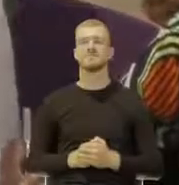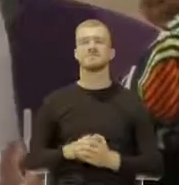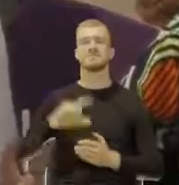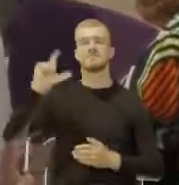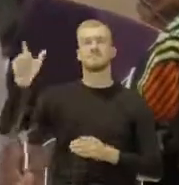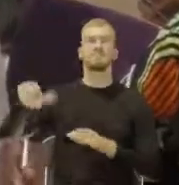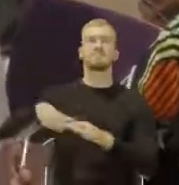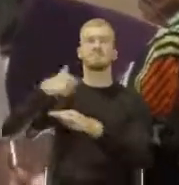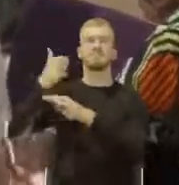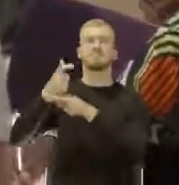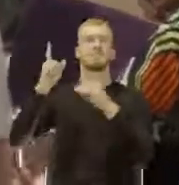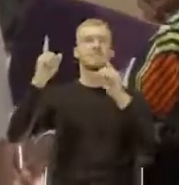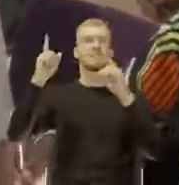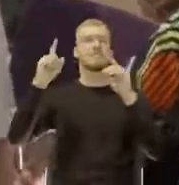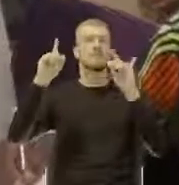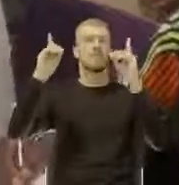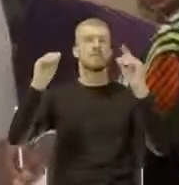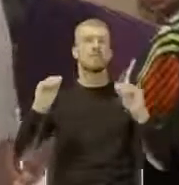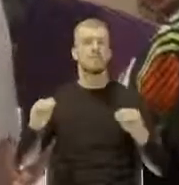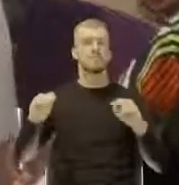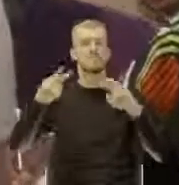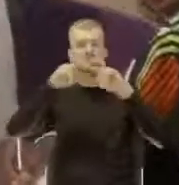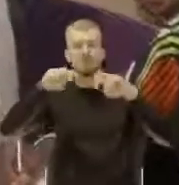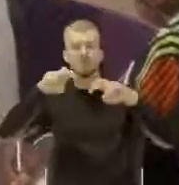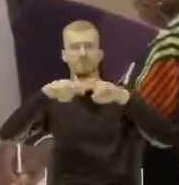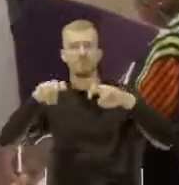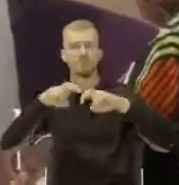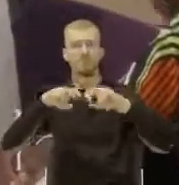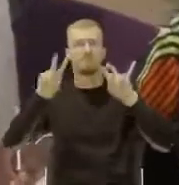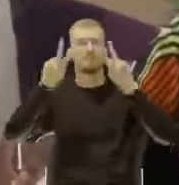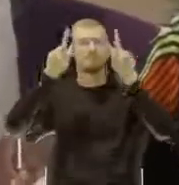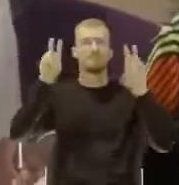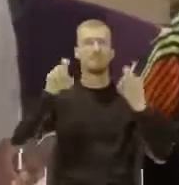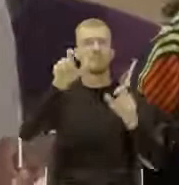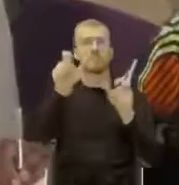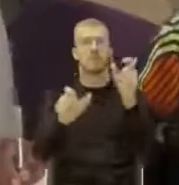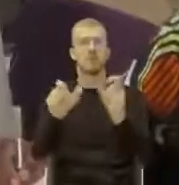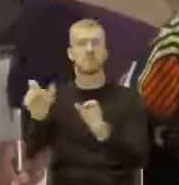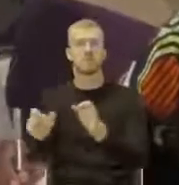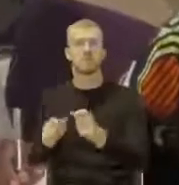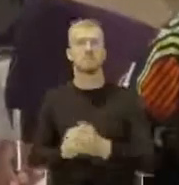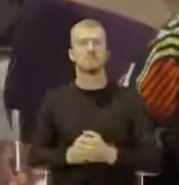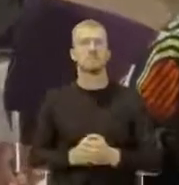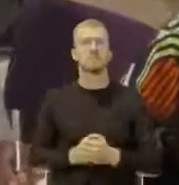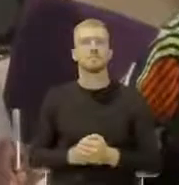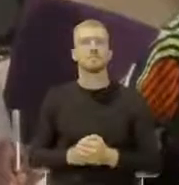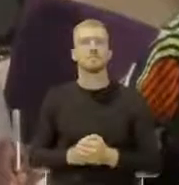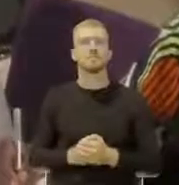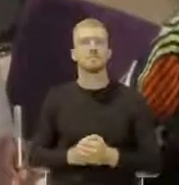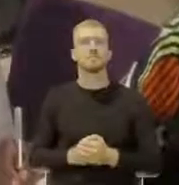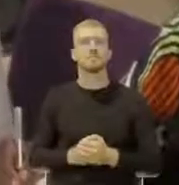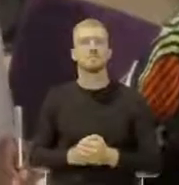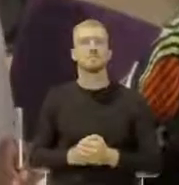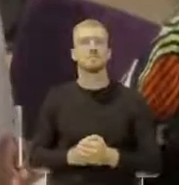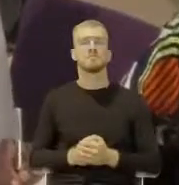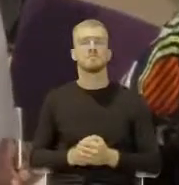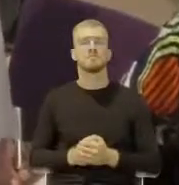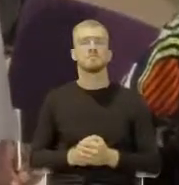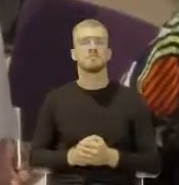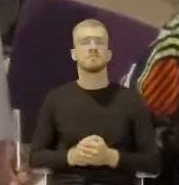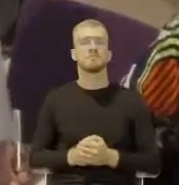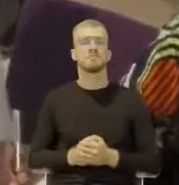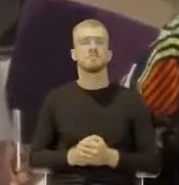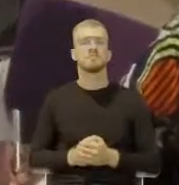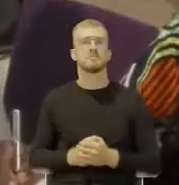Institute of Environment and Development. We have had the pleasure to work together in what we call the